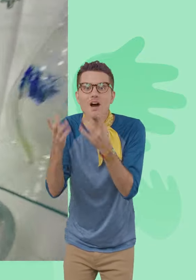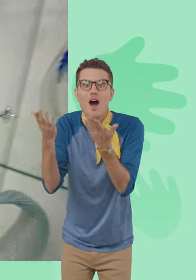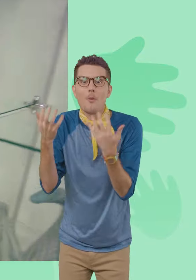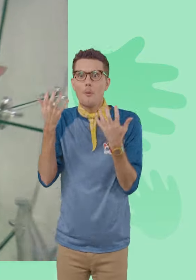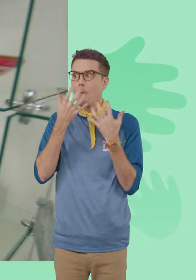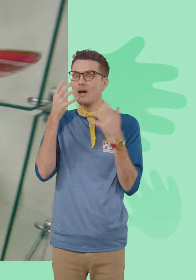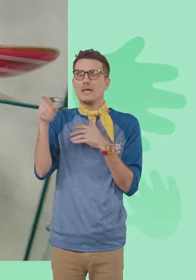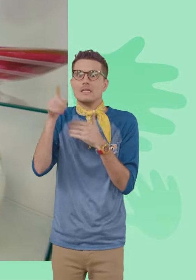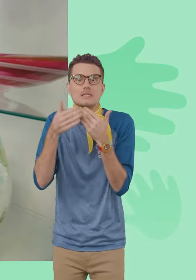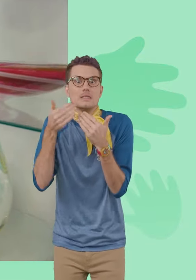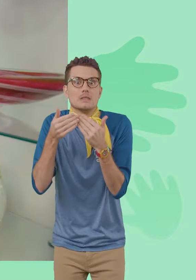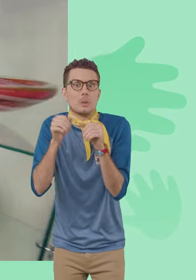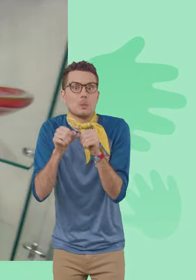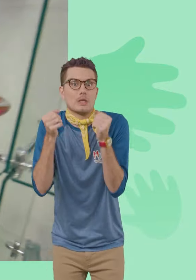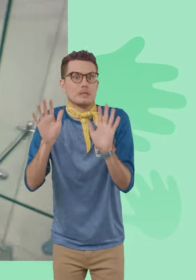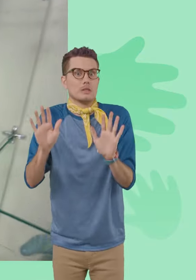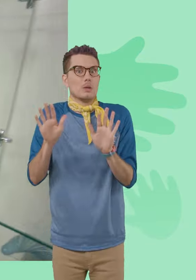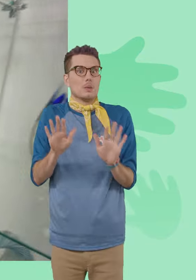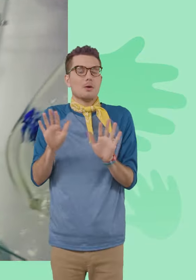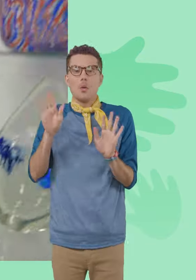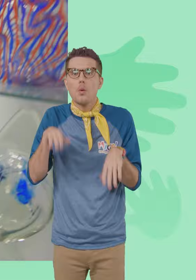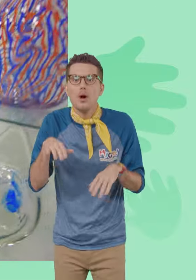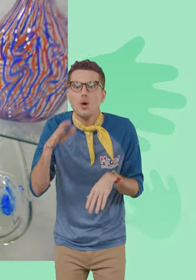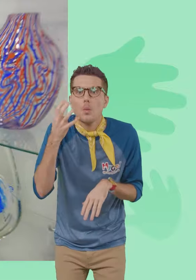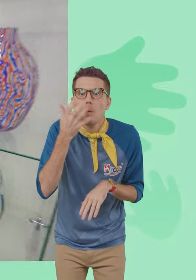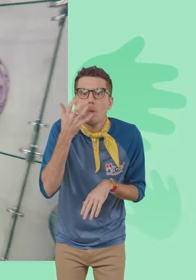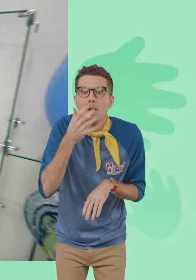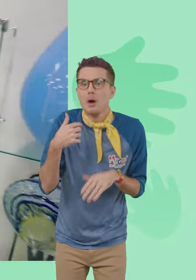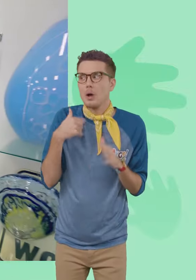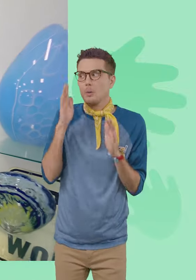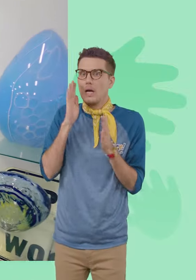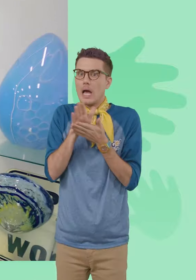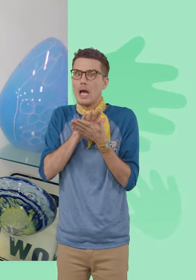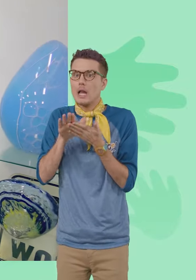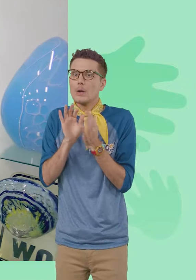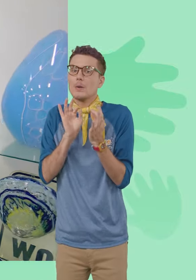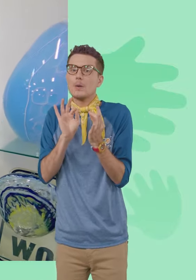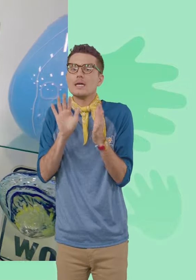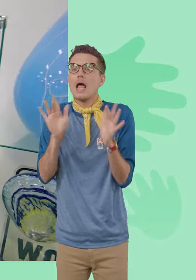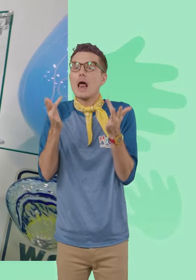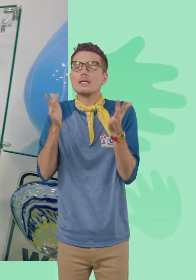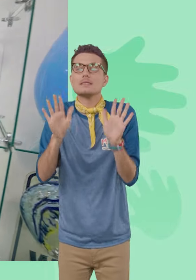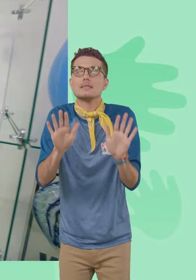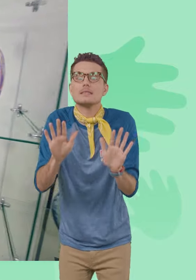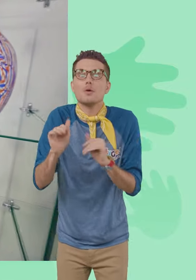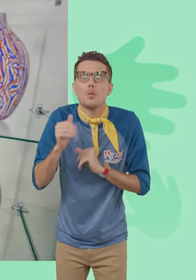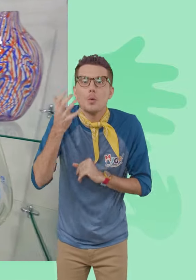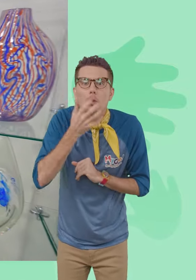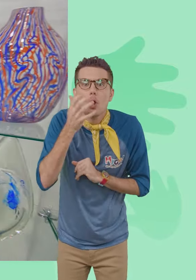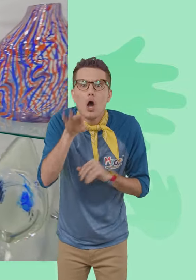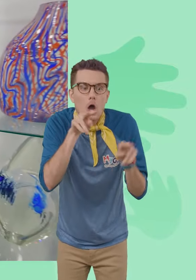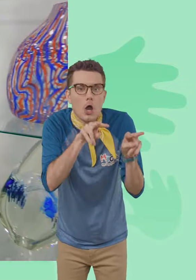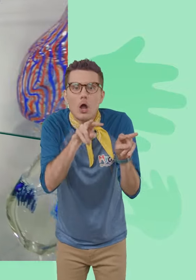Wow! These are glass sculptures. Whoa, they're very delicate. Wow, so I'm gonna be